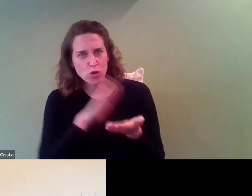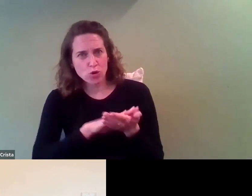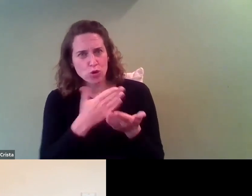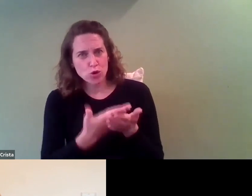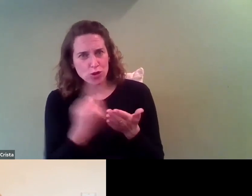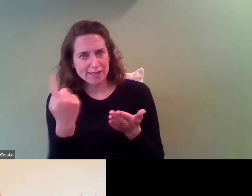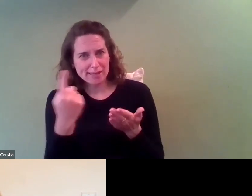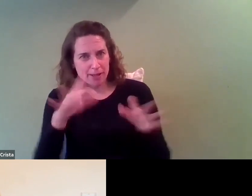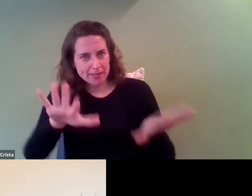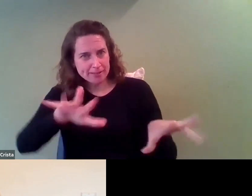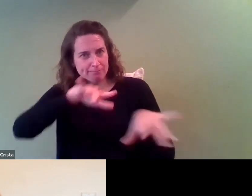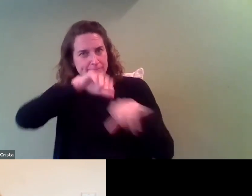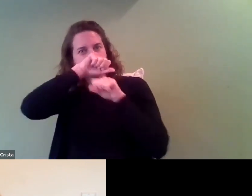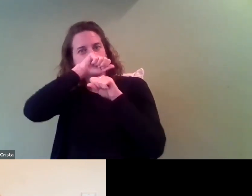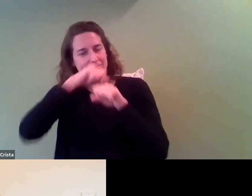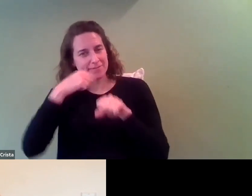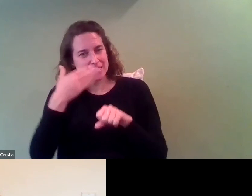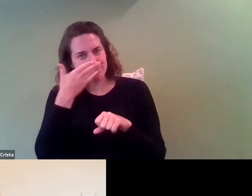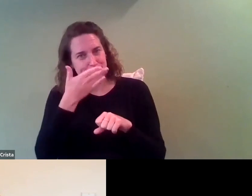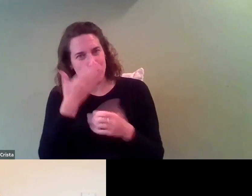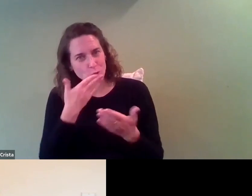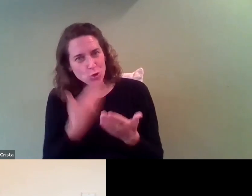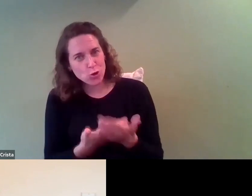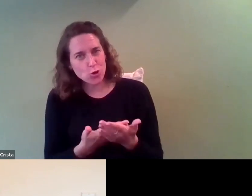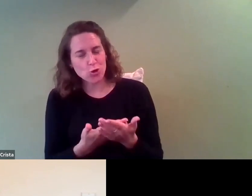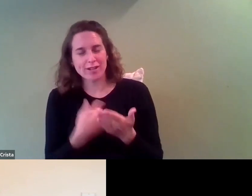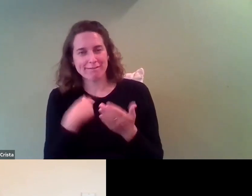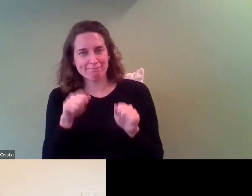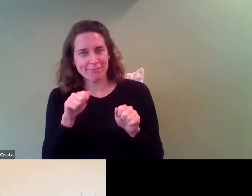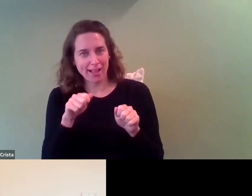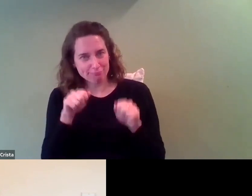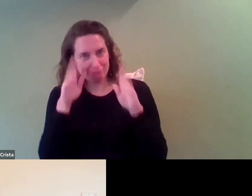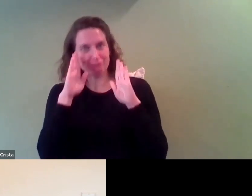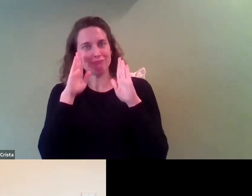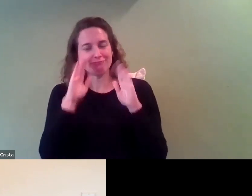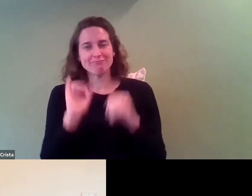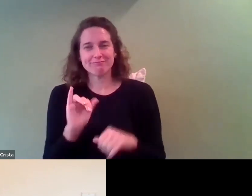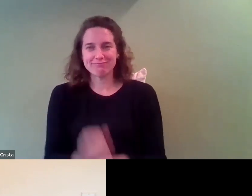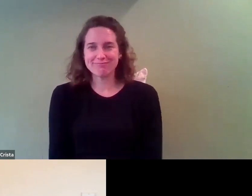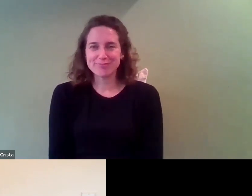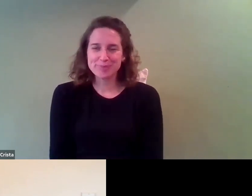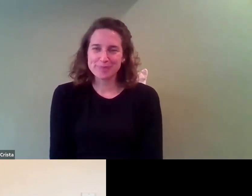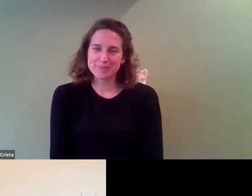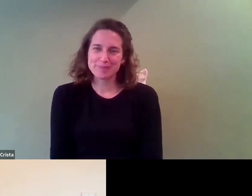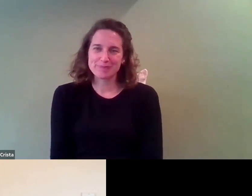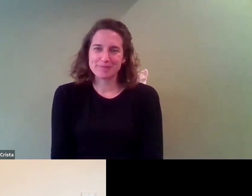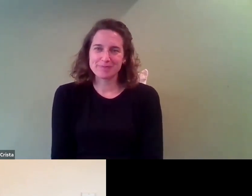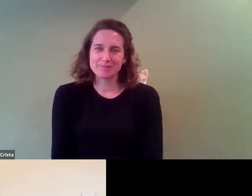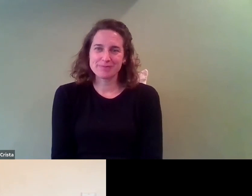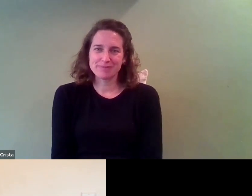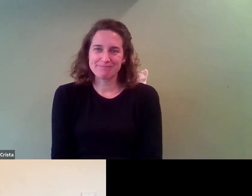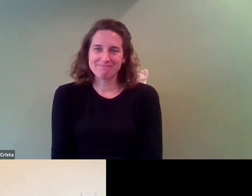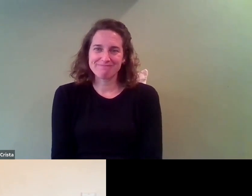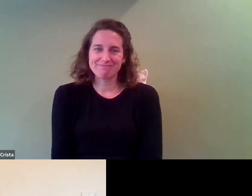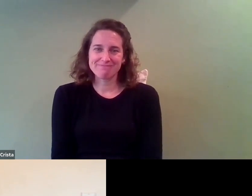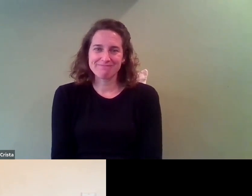good. They can't help but notice that there's something good cooking on the oven. Right. Well,